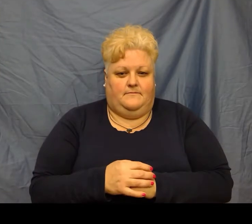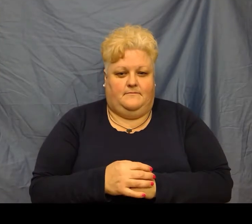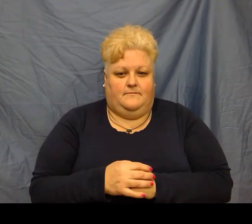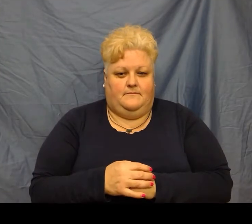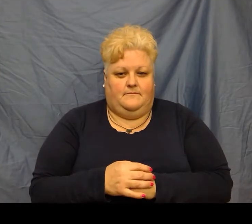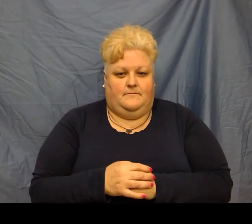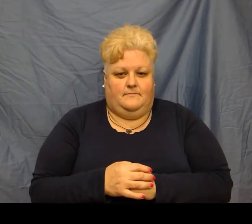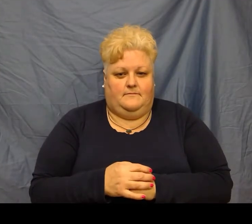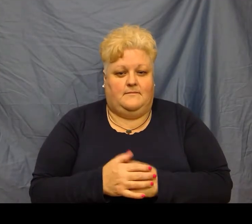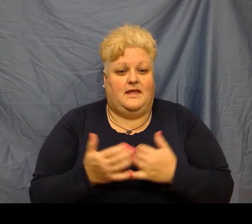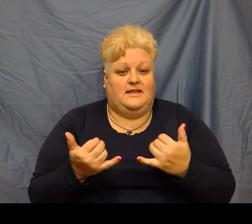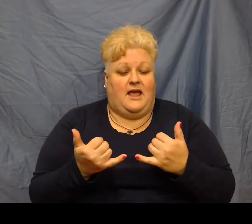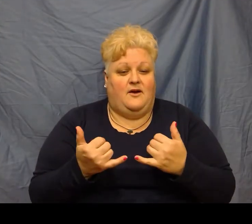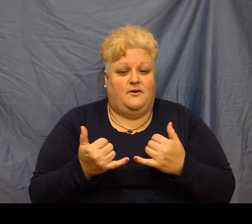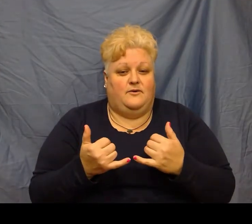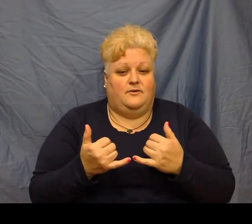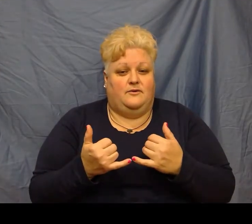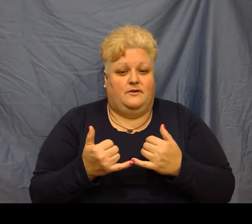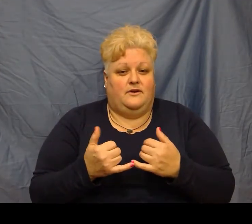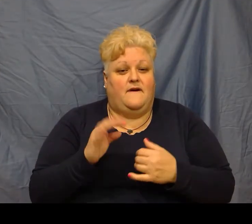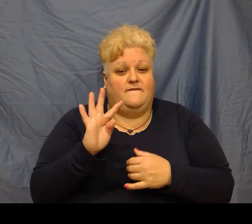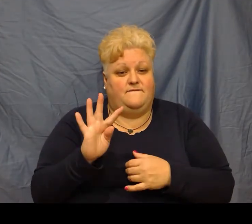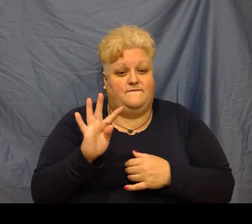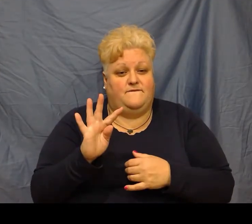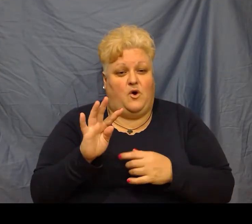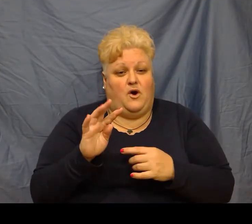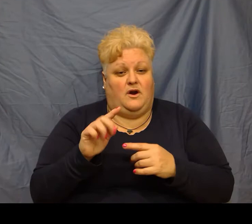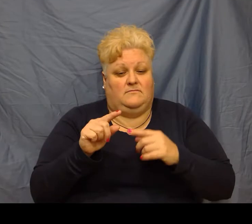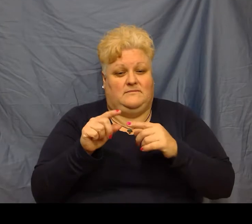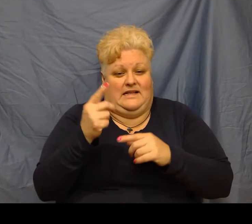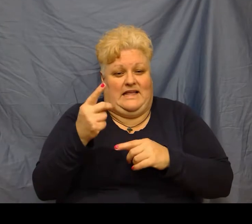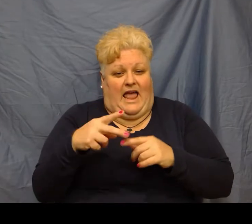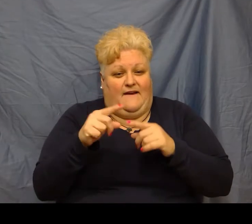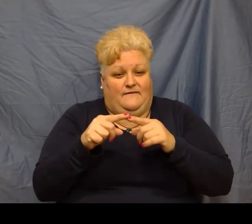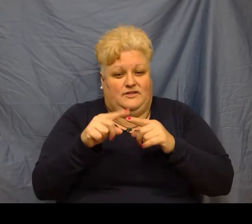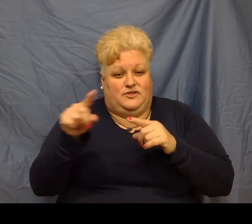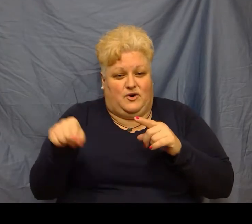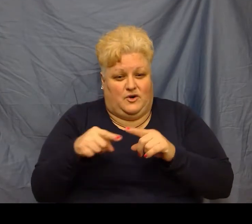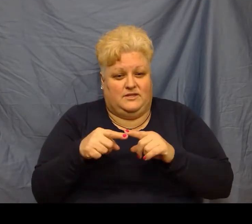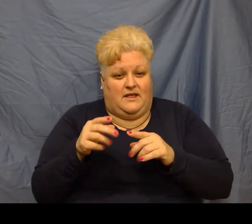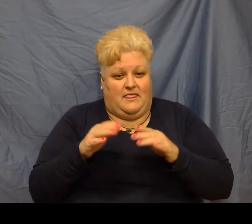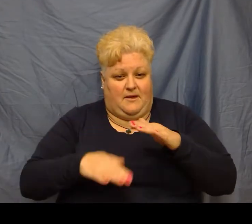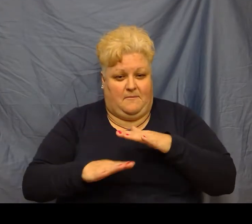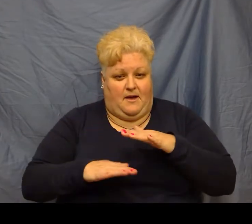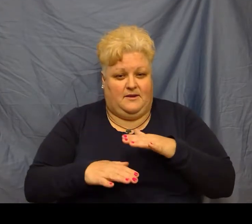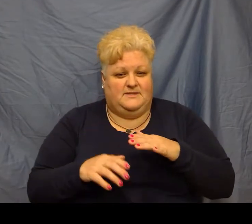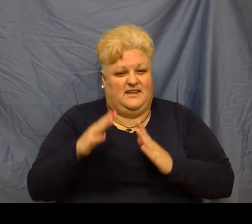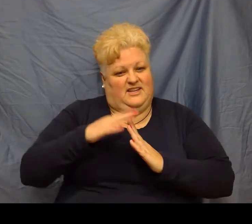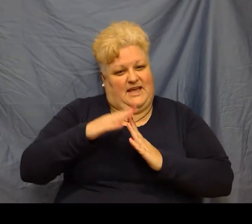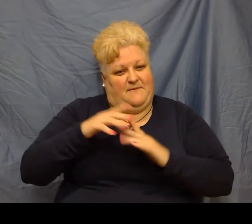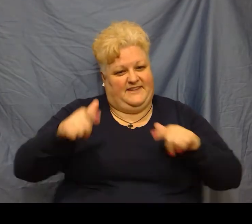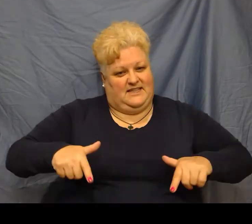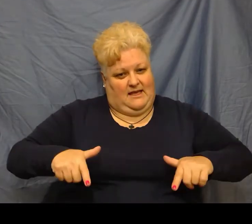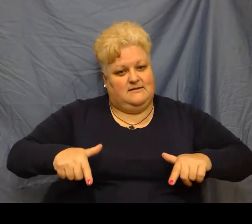connect to your other line. Now we're going to make 4 semicircles on the bottom, and these are just like